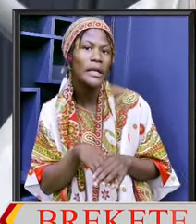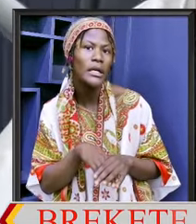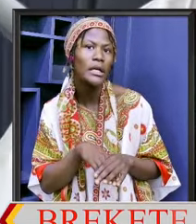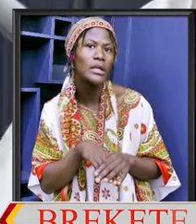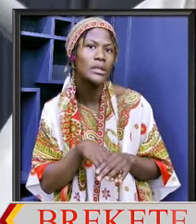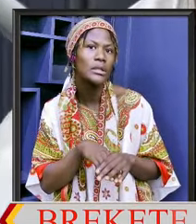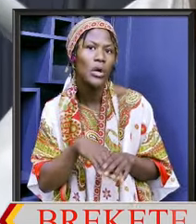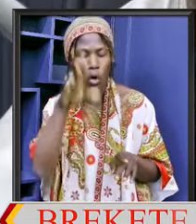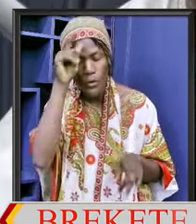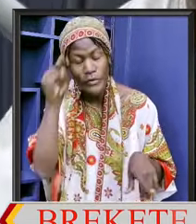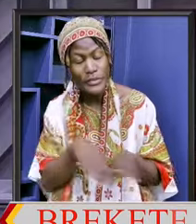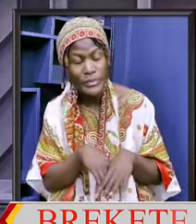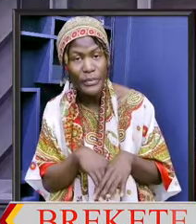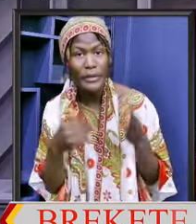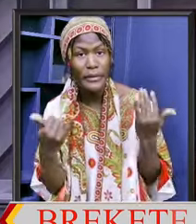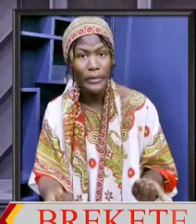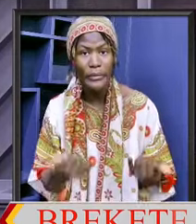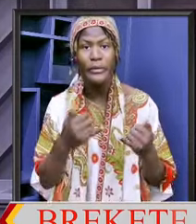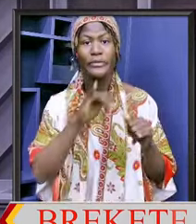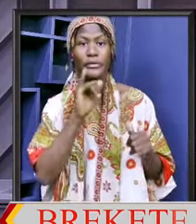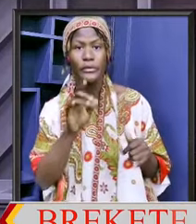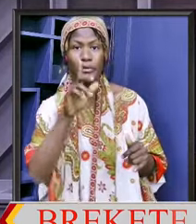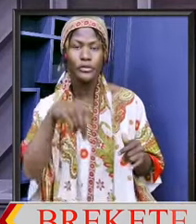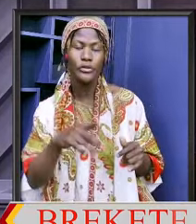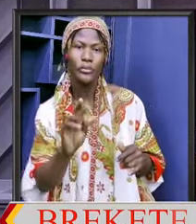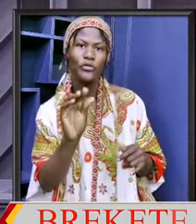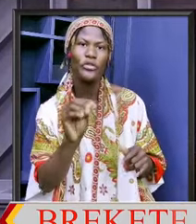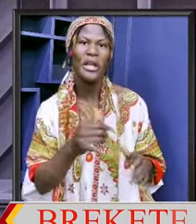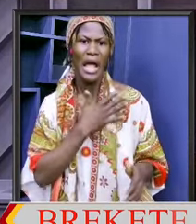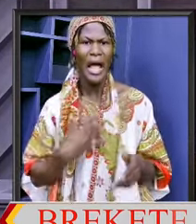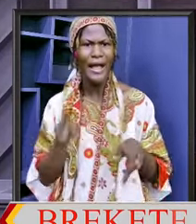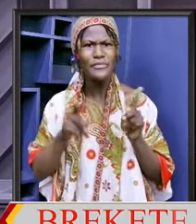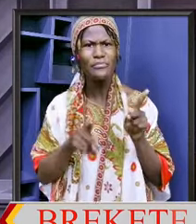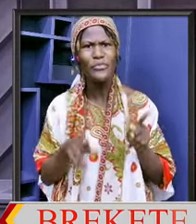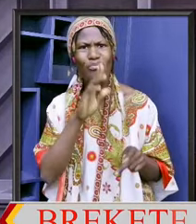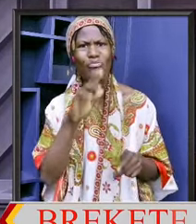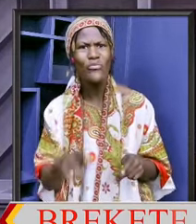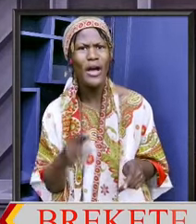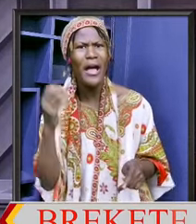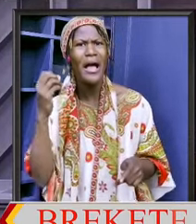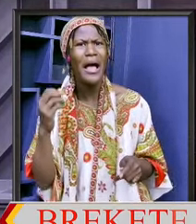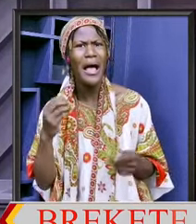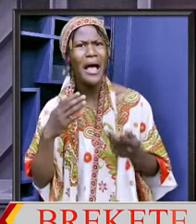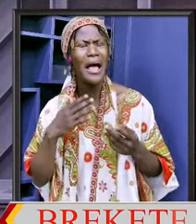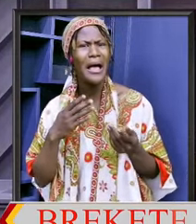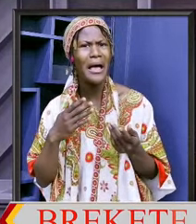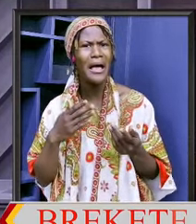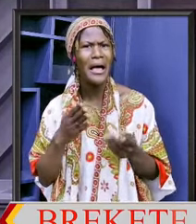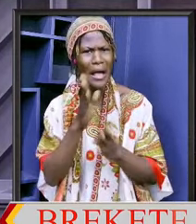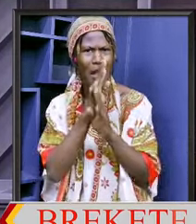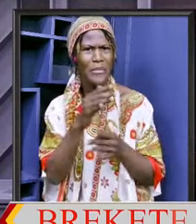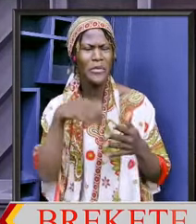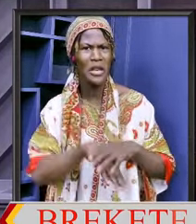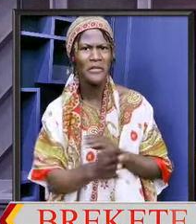Are people going to believe? Now just to do one small magic. That's all.